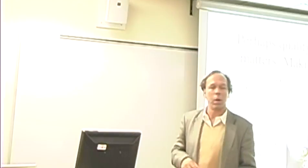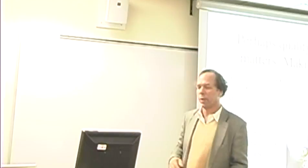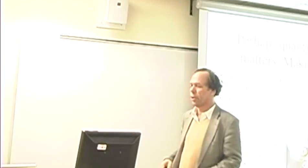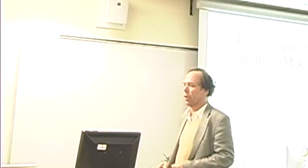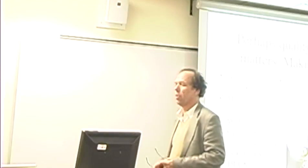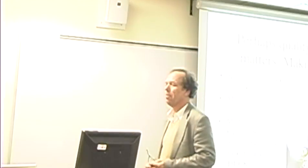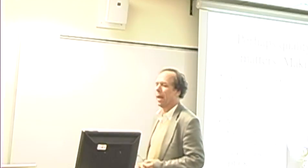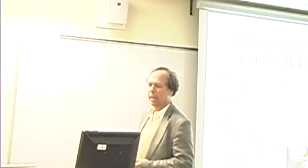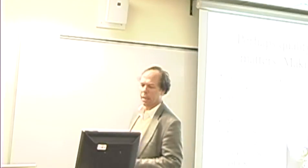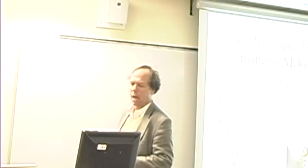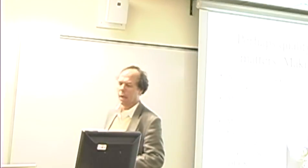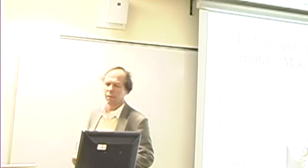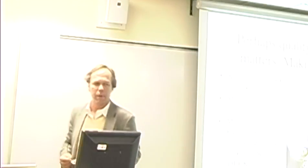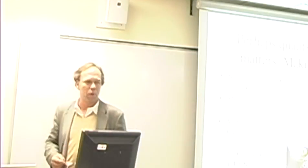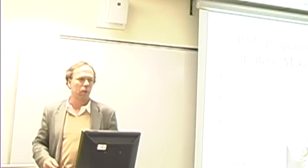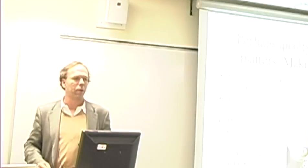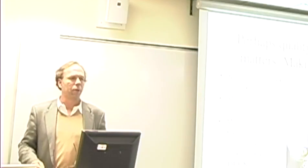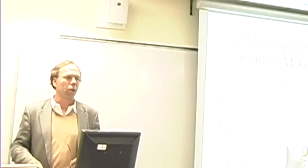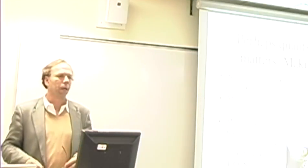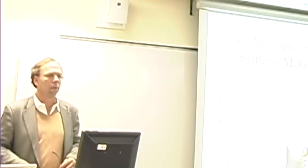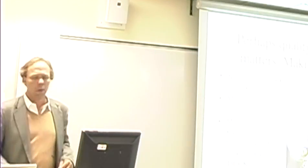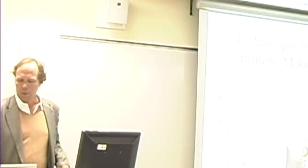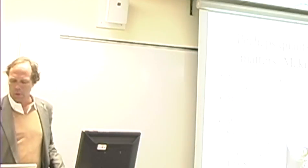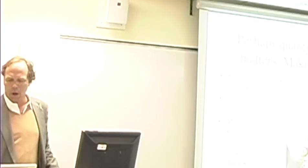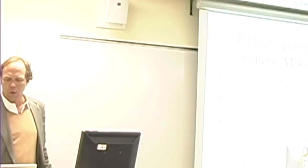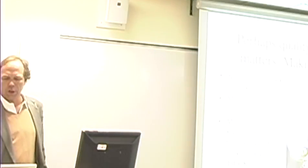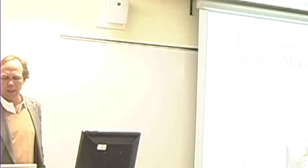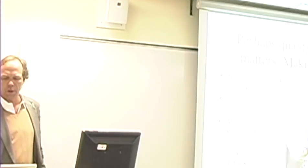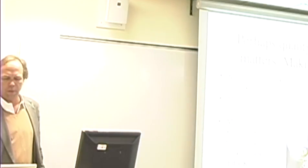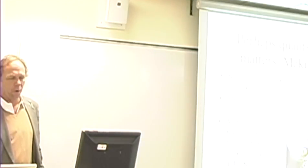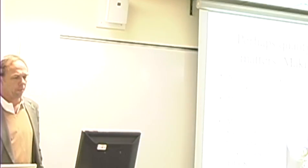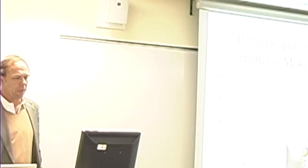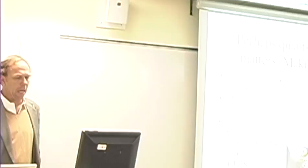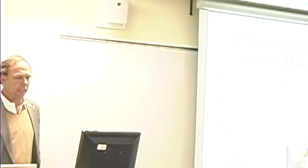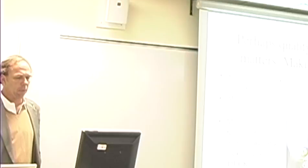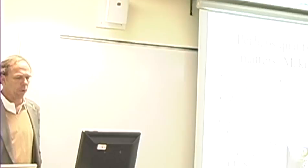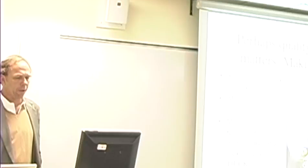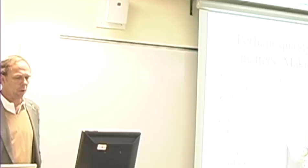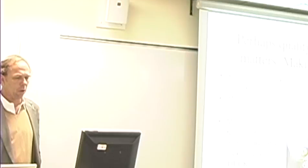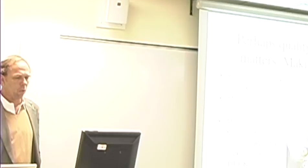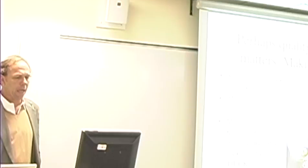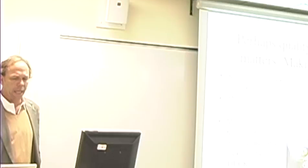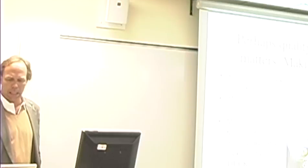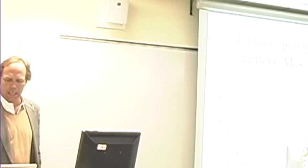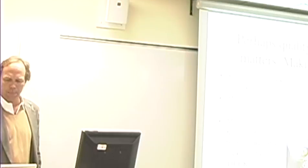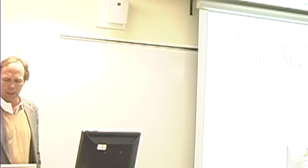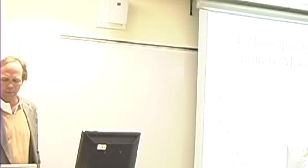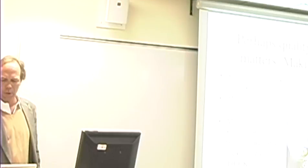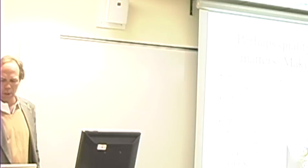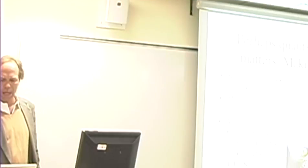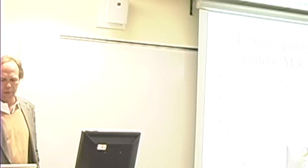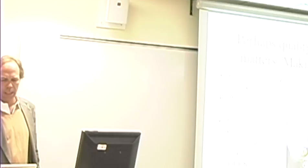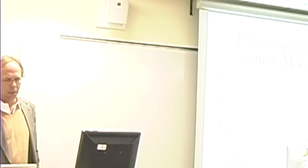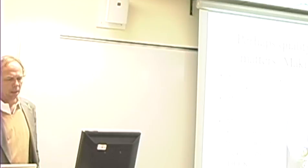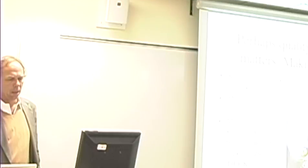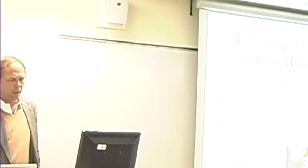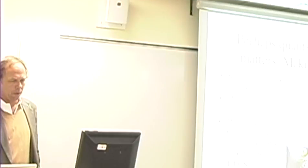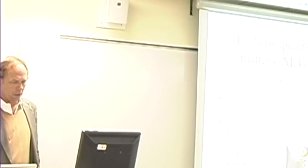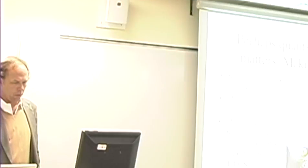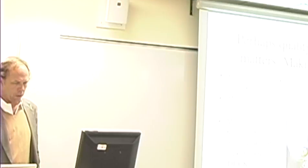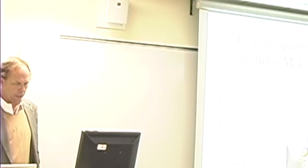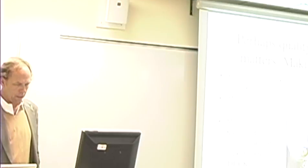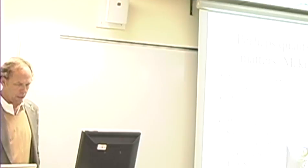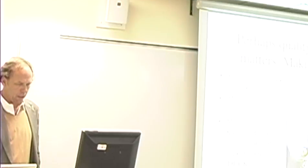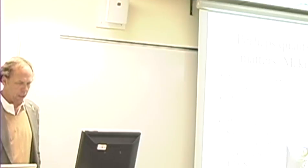in order to make the signs visible to the child. So changes from signing with her right hand, I believe, to her left hand.